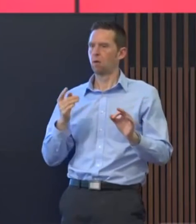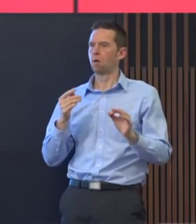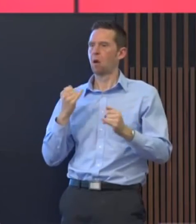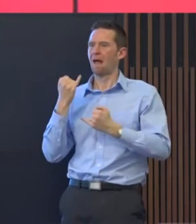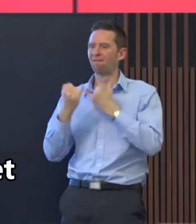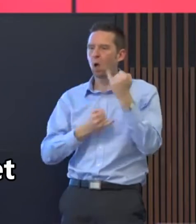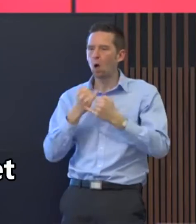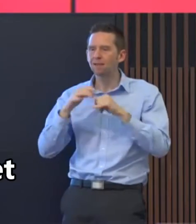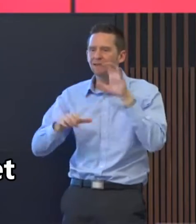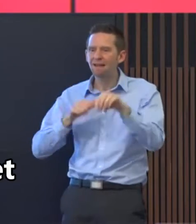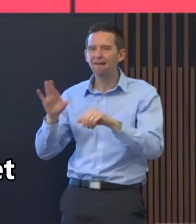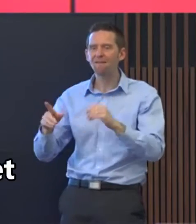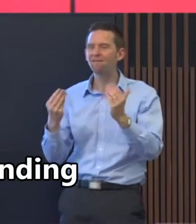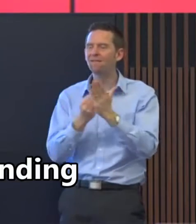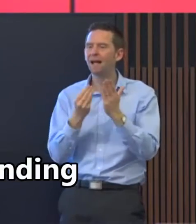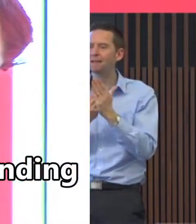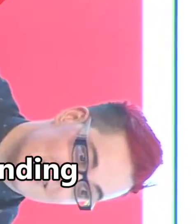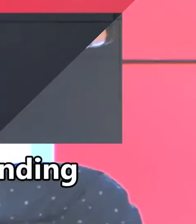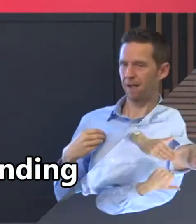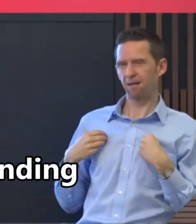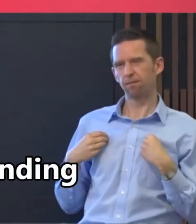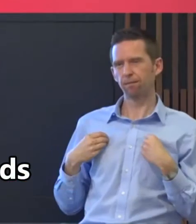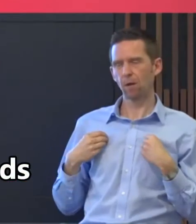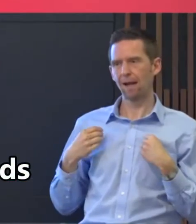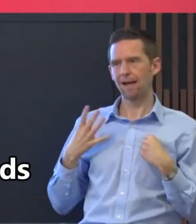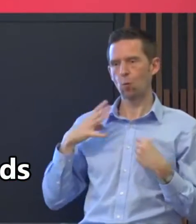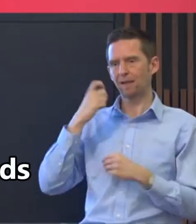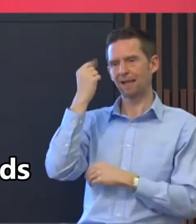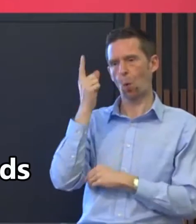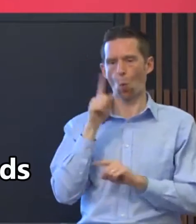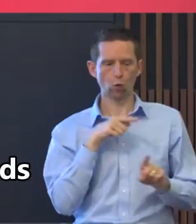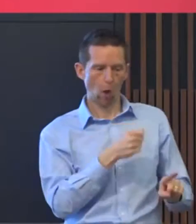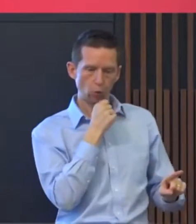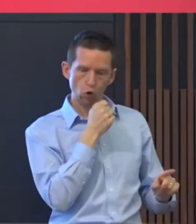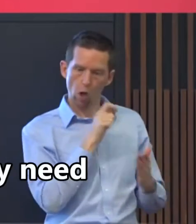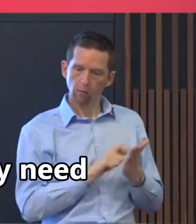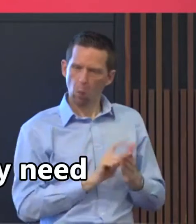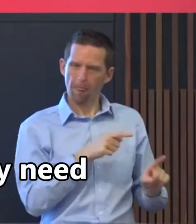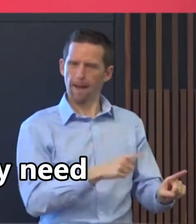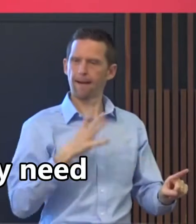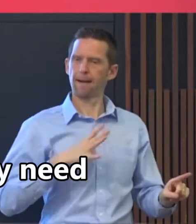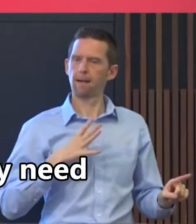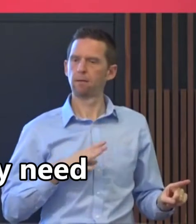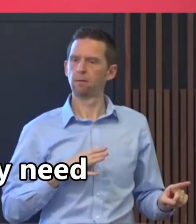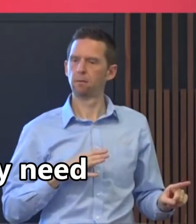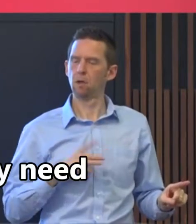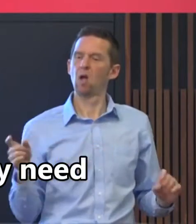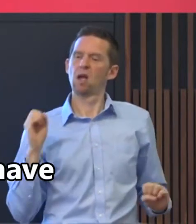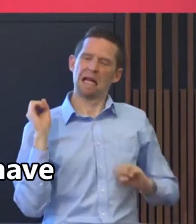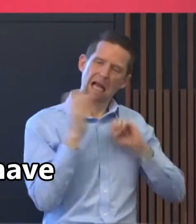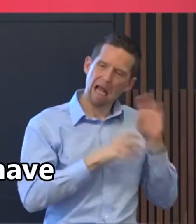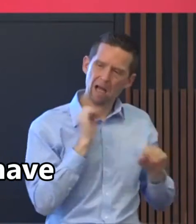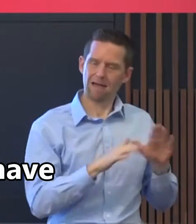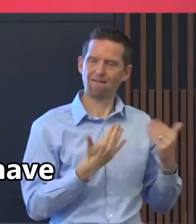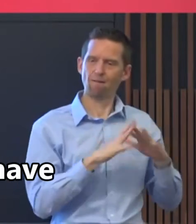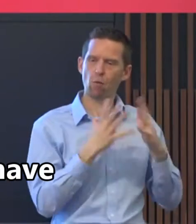the bits of funding that we do get. You have to have an understanding of what the journalist needs and give them everything they need,